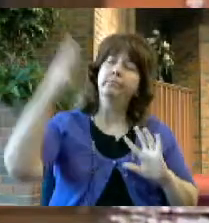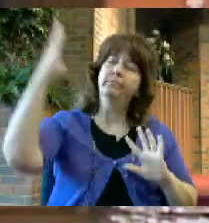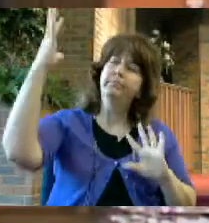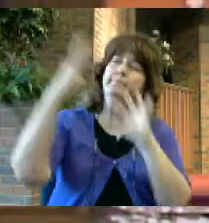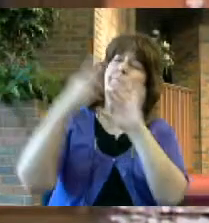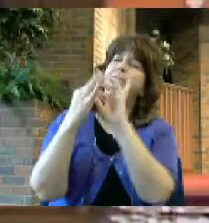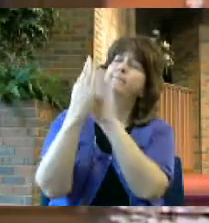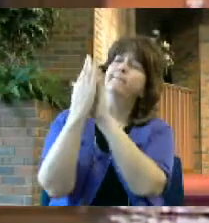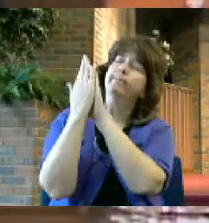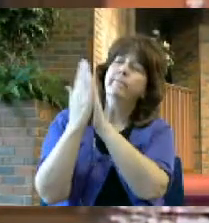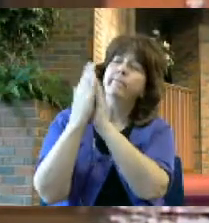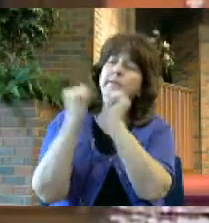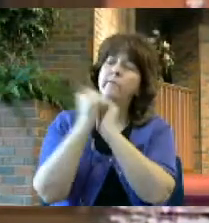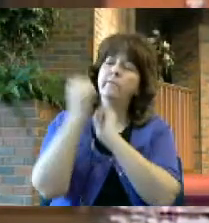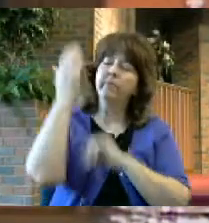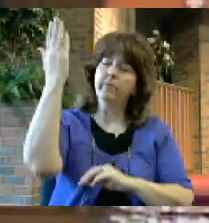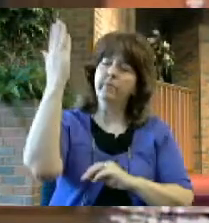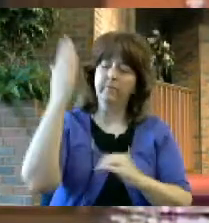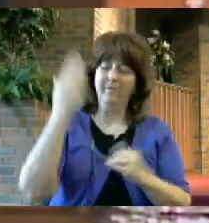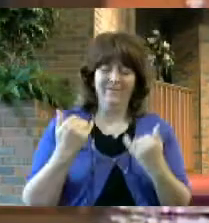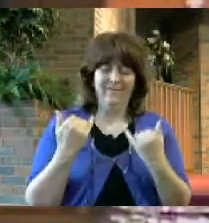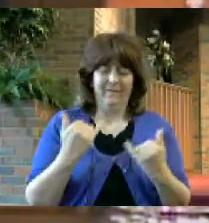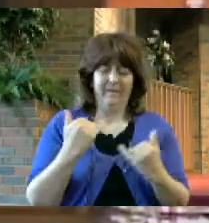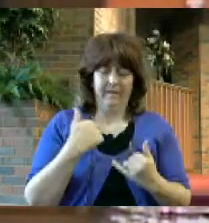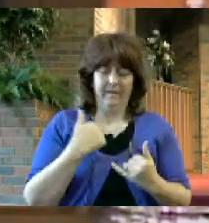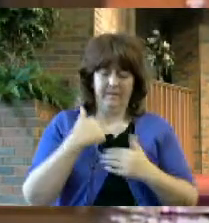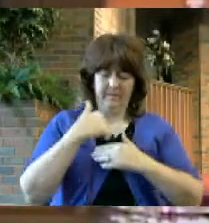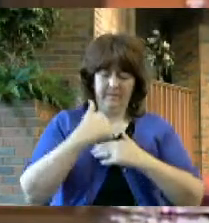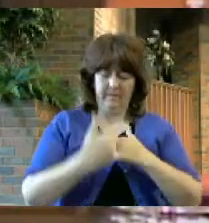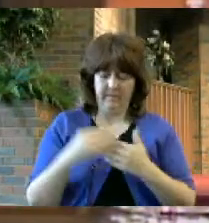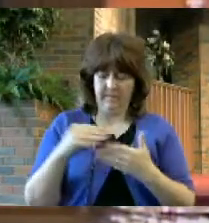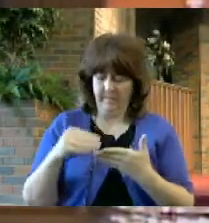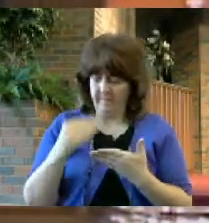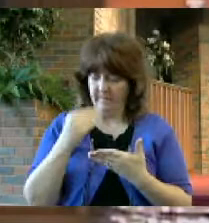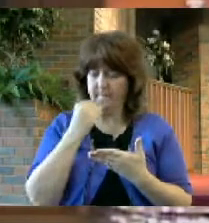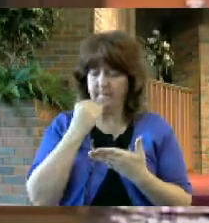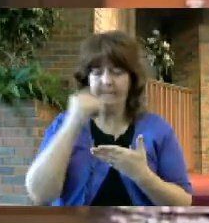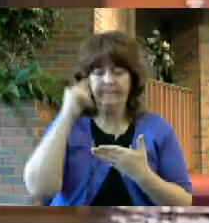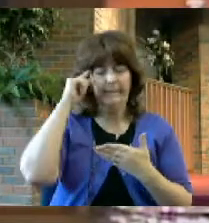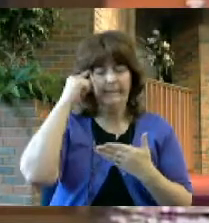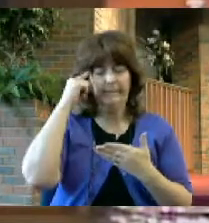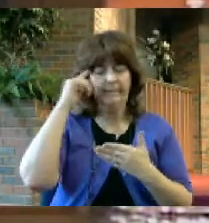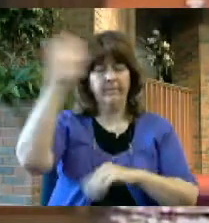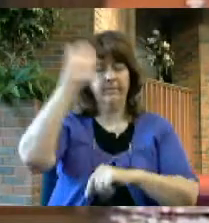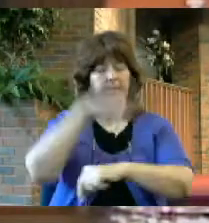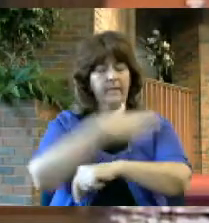take this bread that represents your son's body, may we